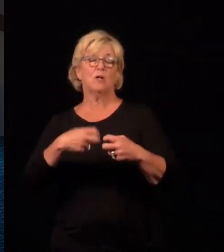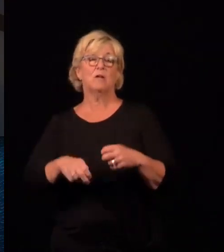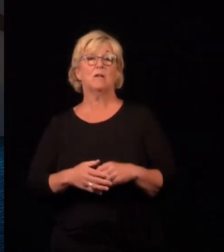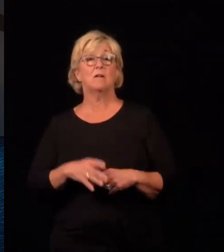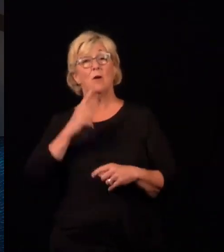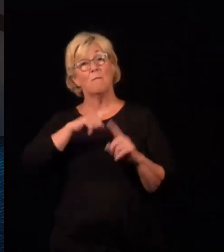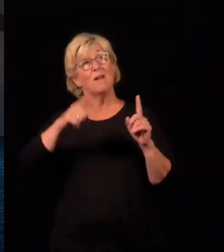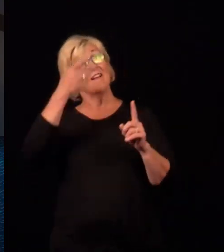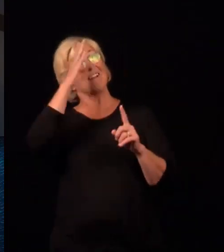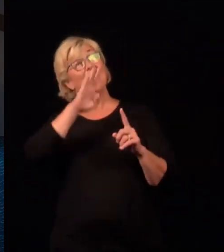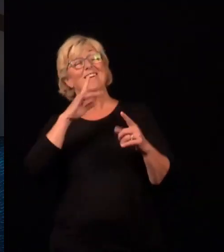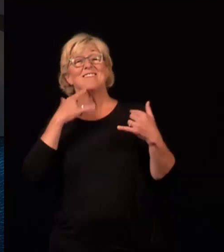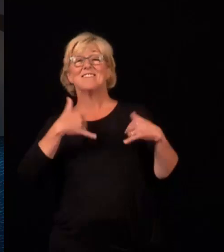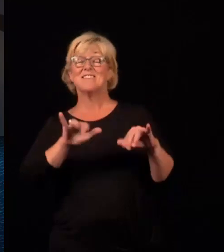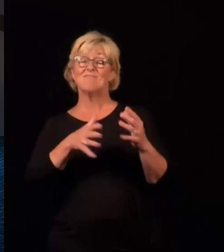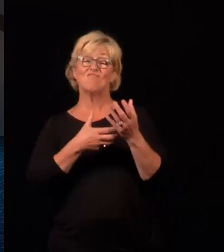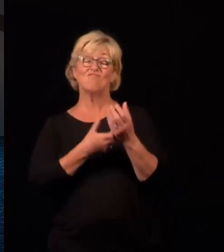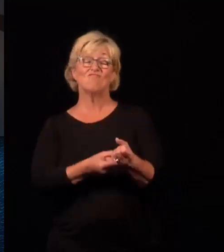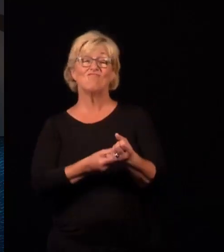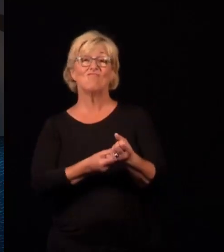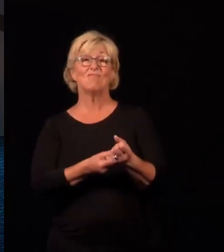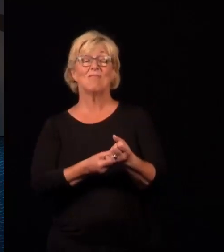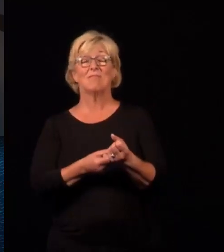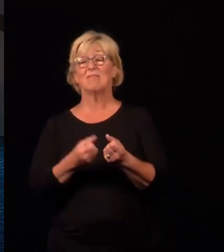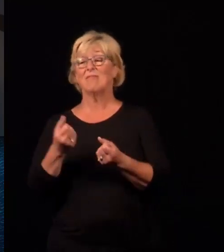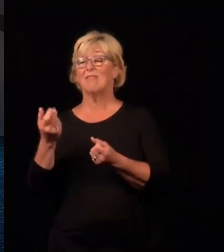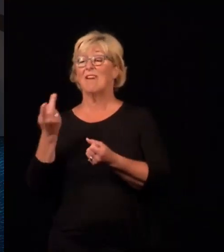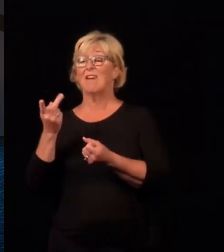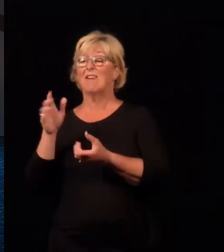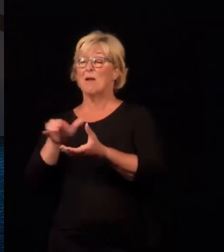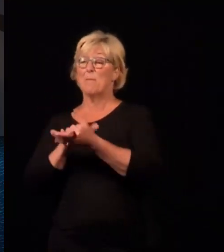God is faithful. Although our marriage is over,